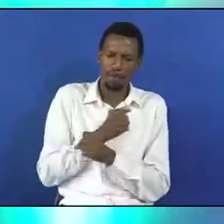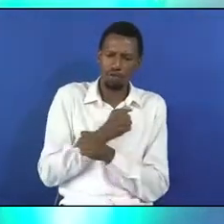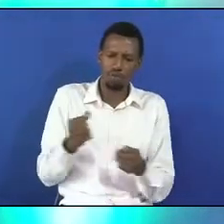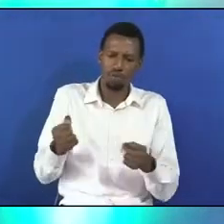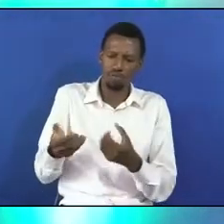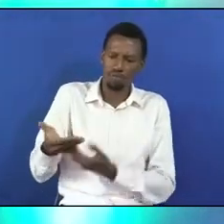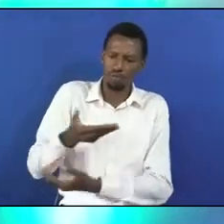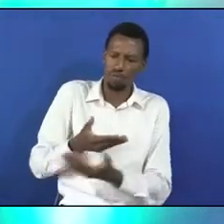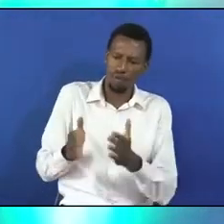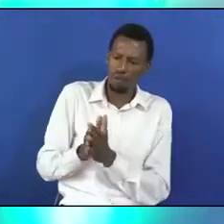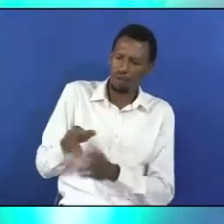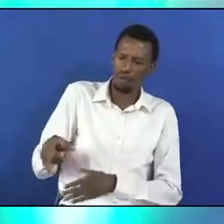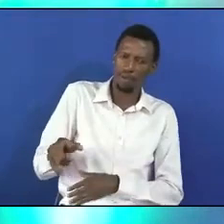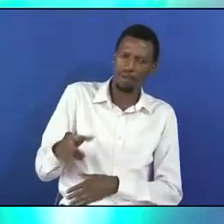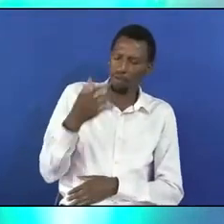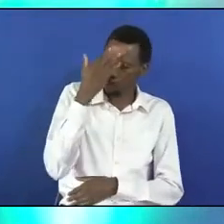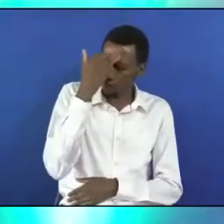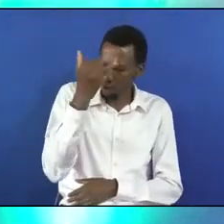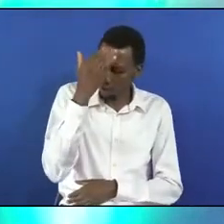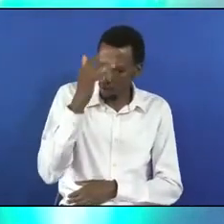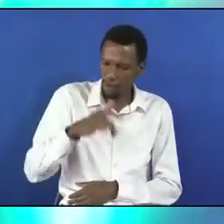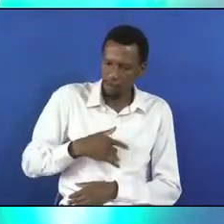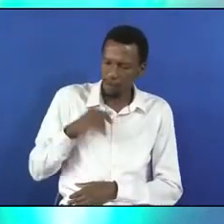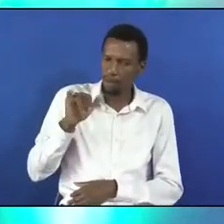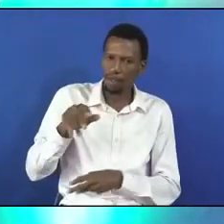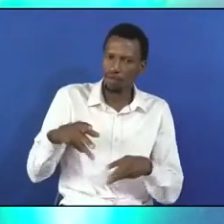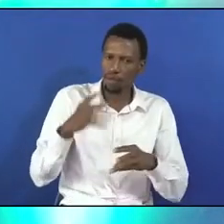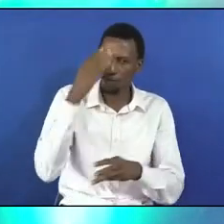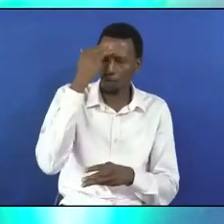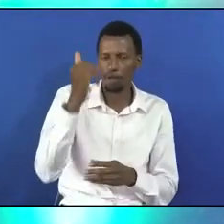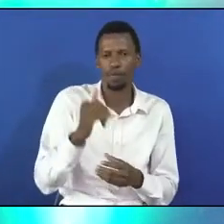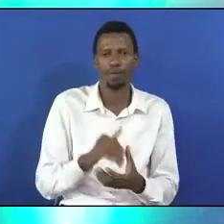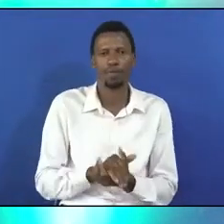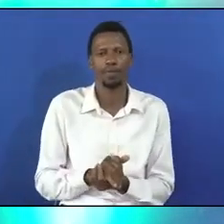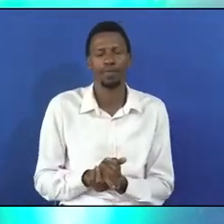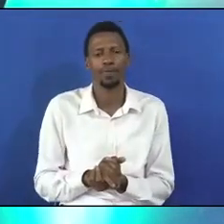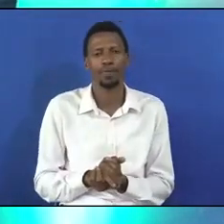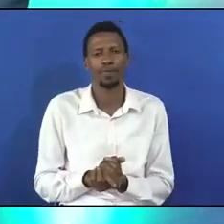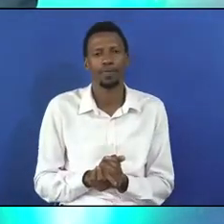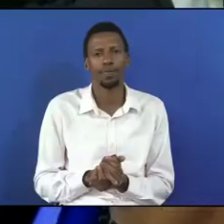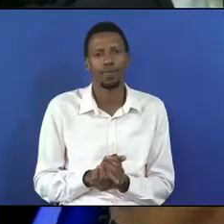Why do I feel that way?